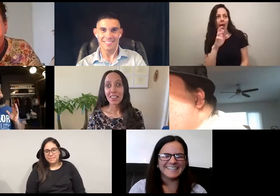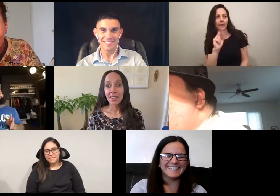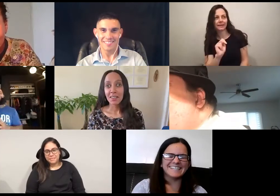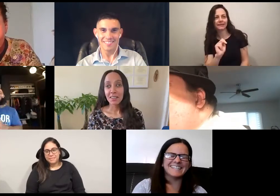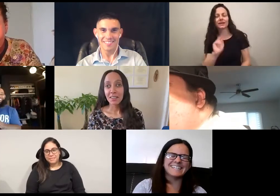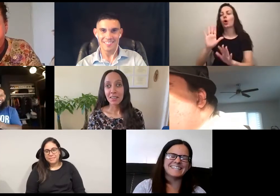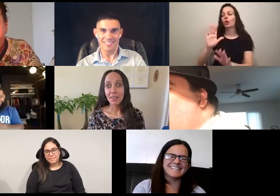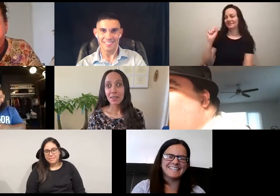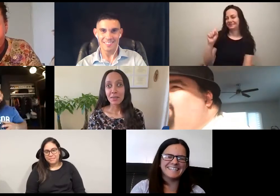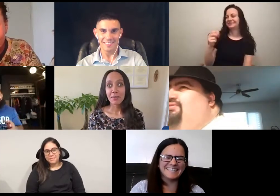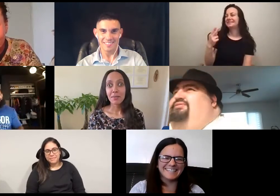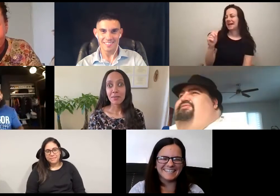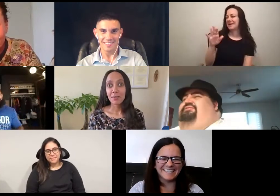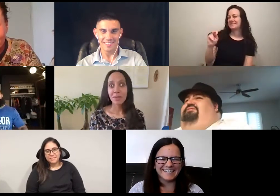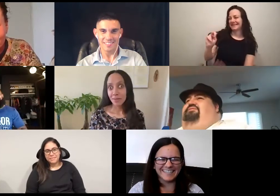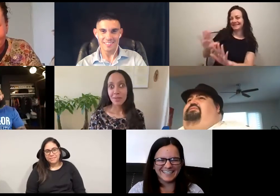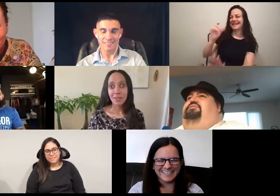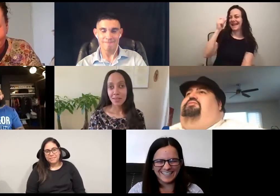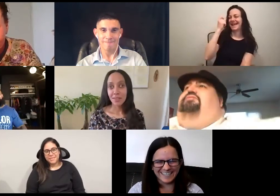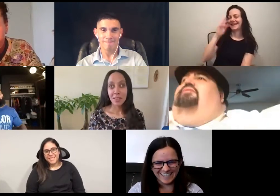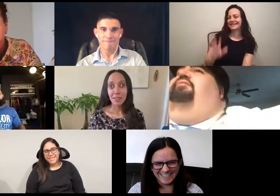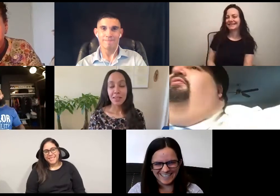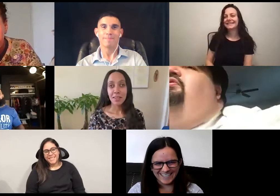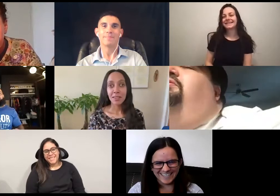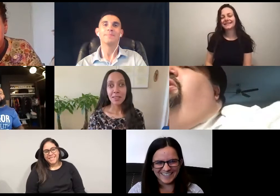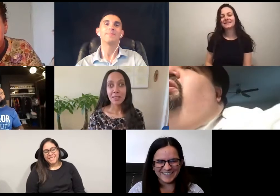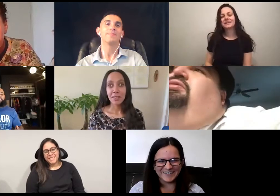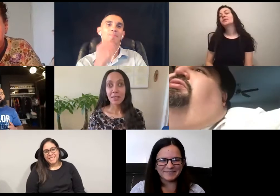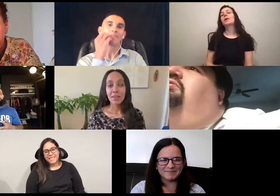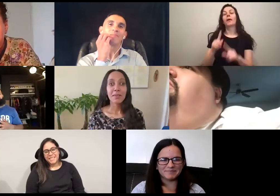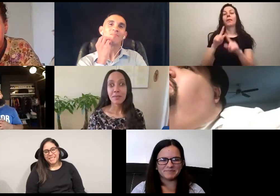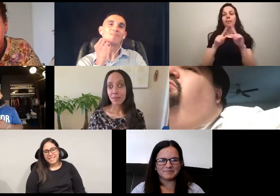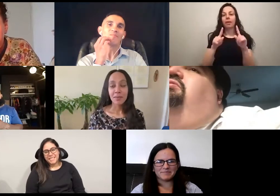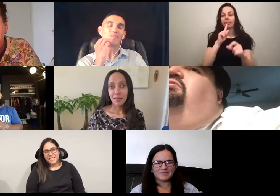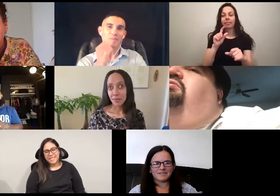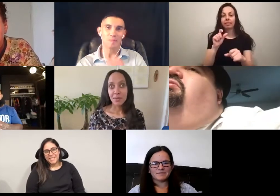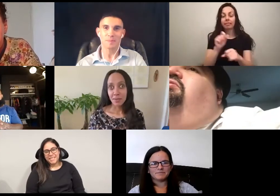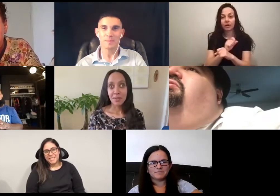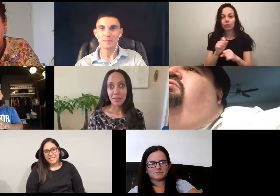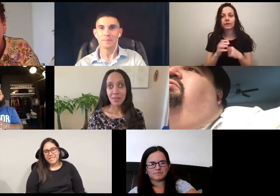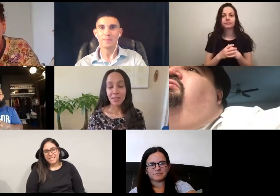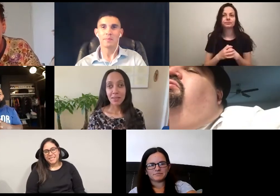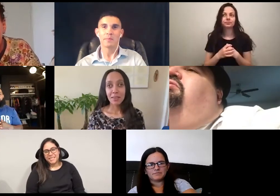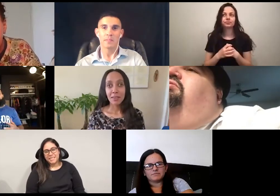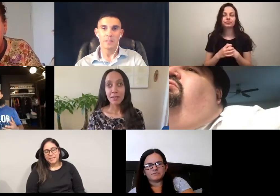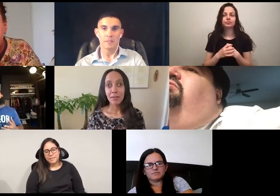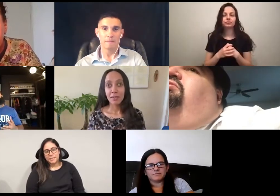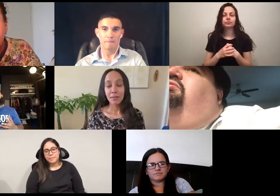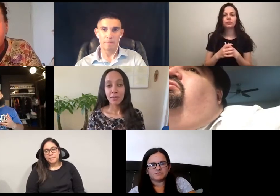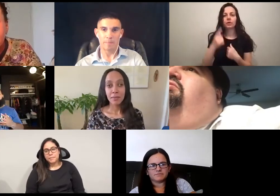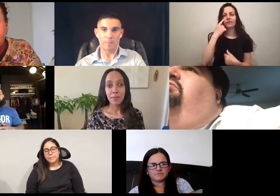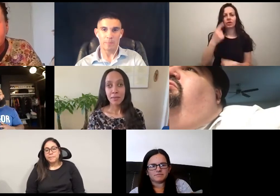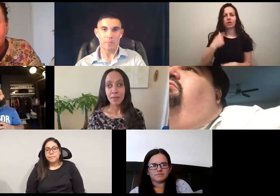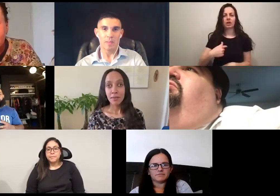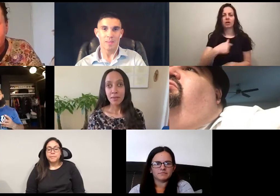Yes, Haben. I got you. I got it. But literally, I think that for us,